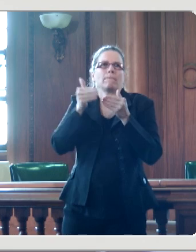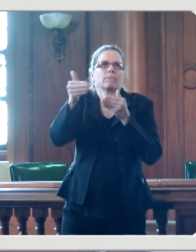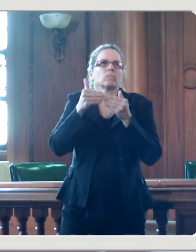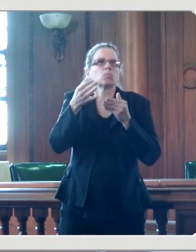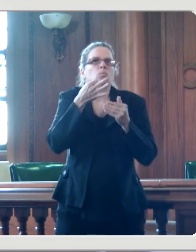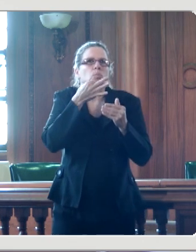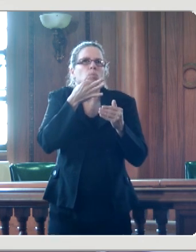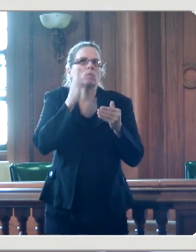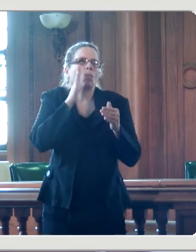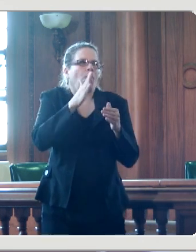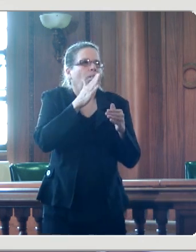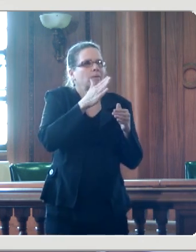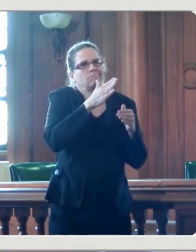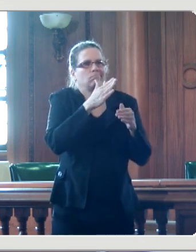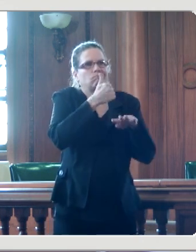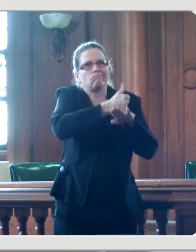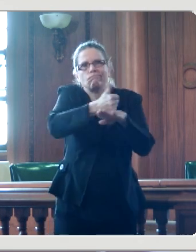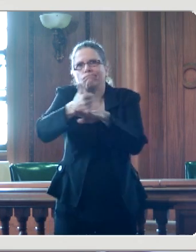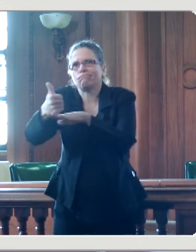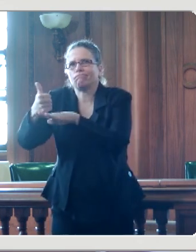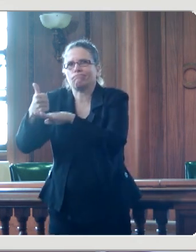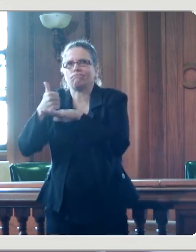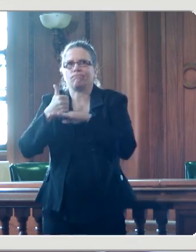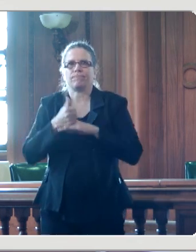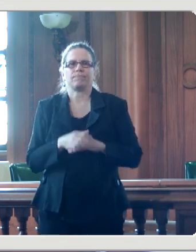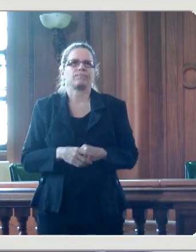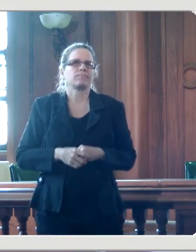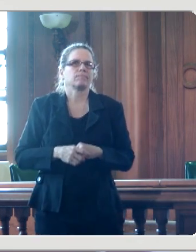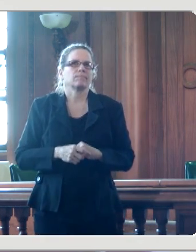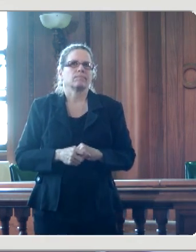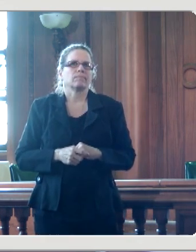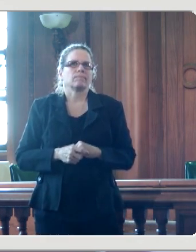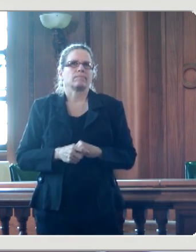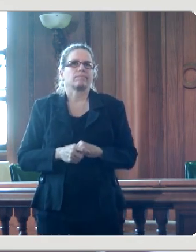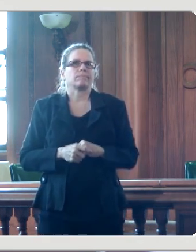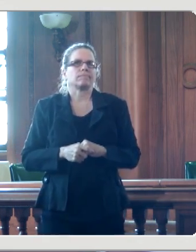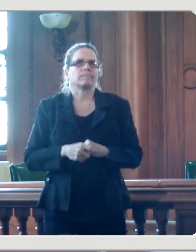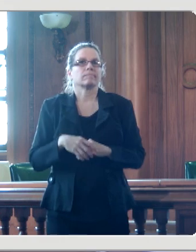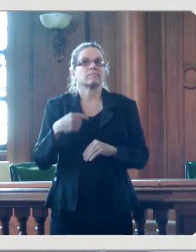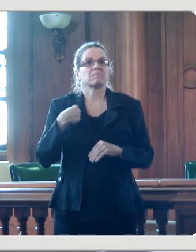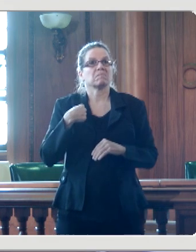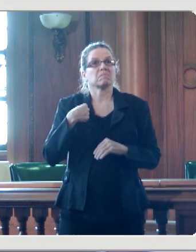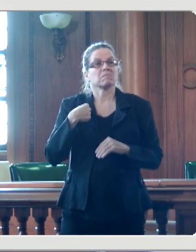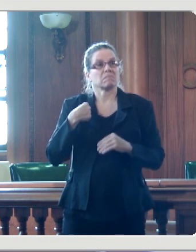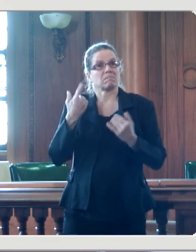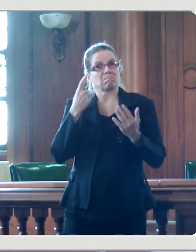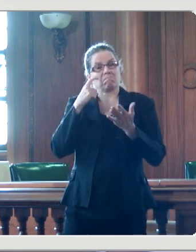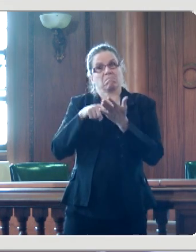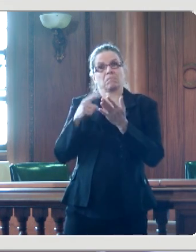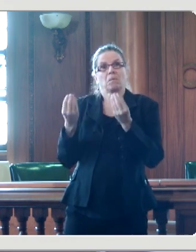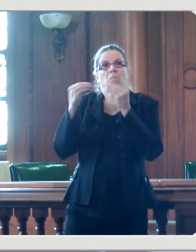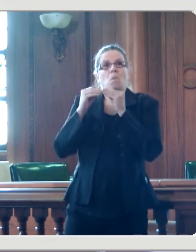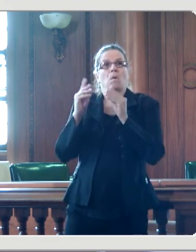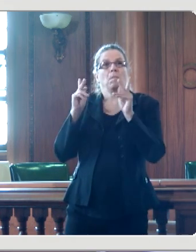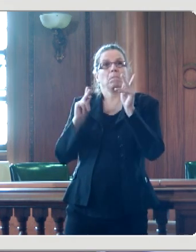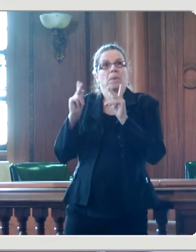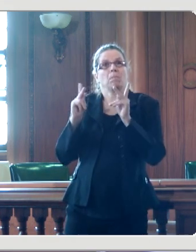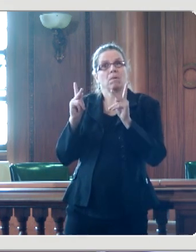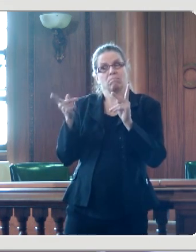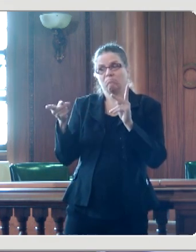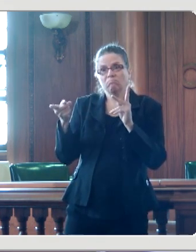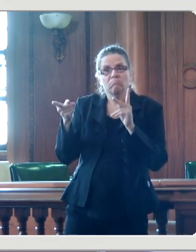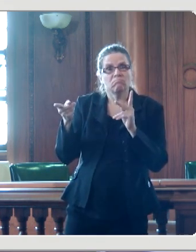testing. And I think the word is out there because more and more people I hear about that are going to get tested. On the same hand,